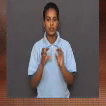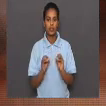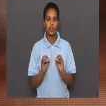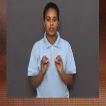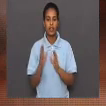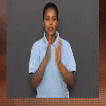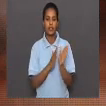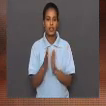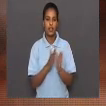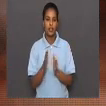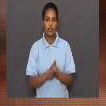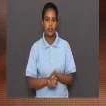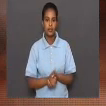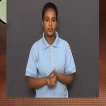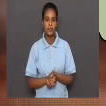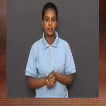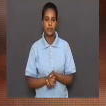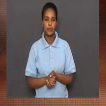Students, let's get ready.